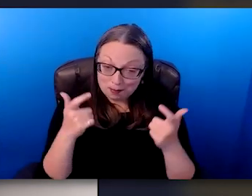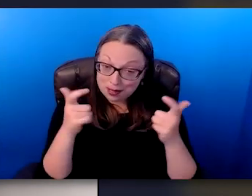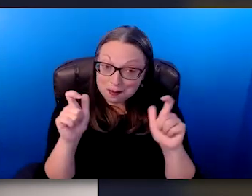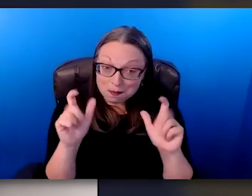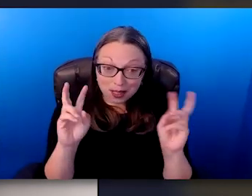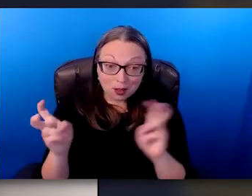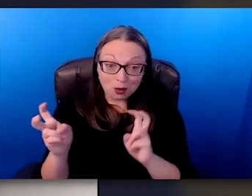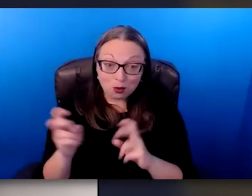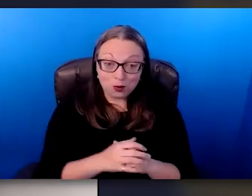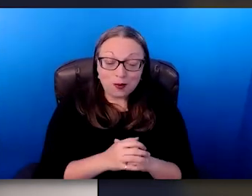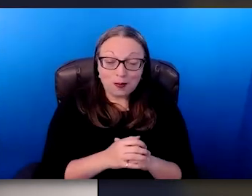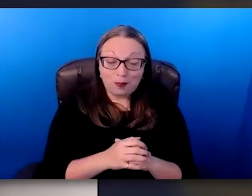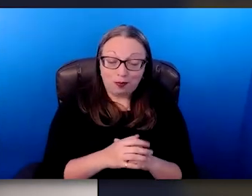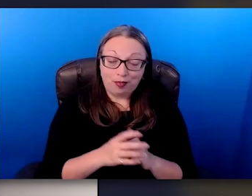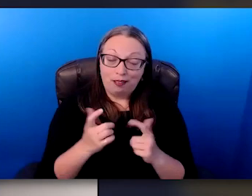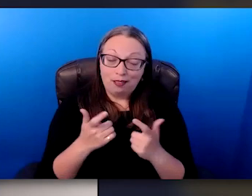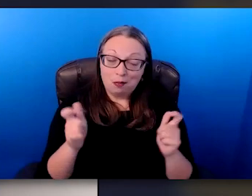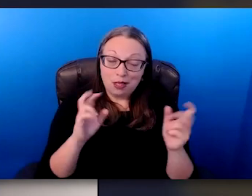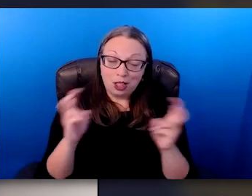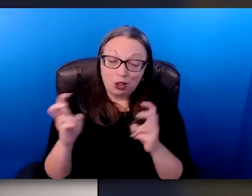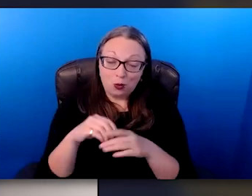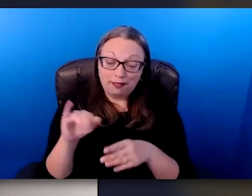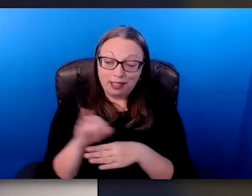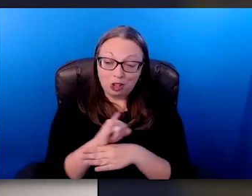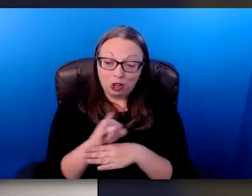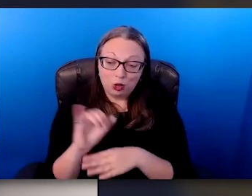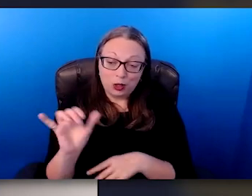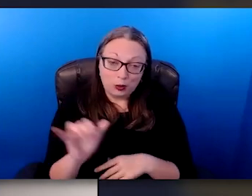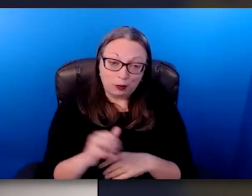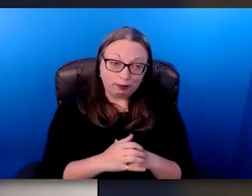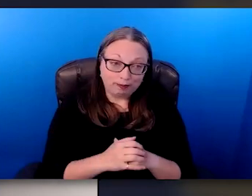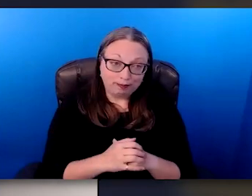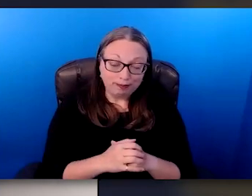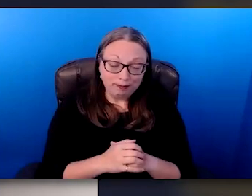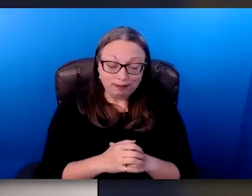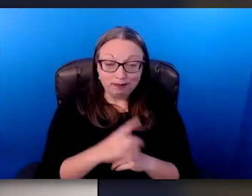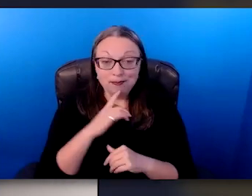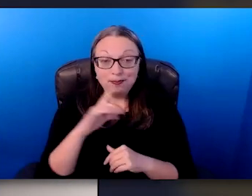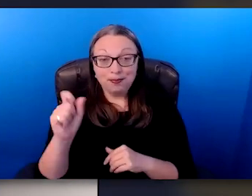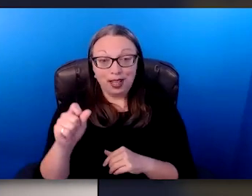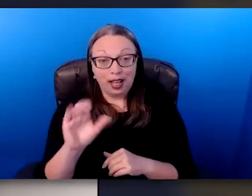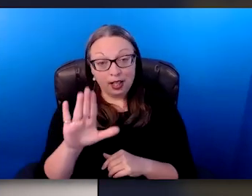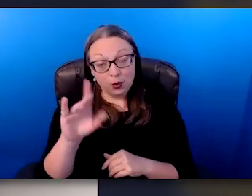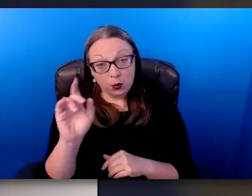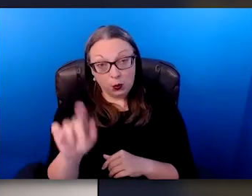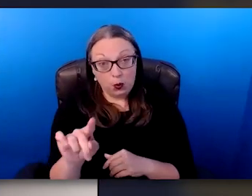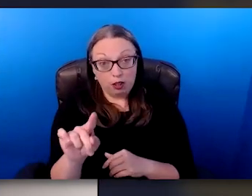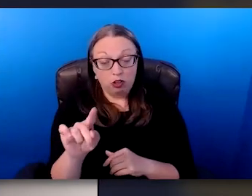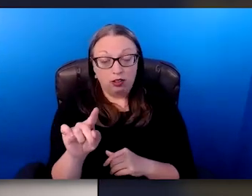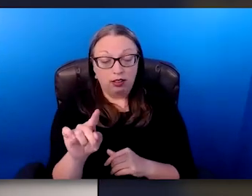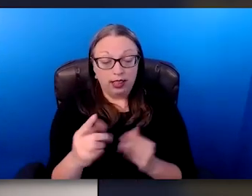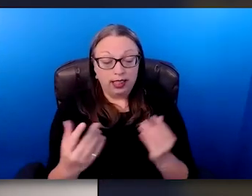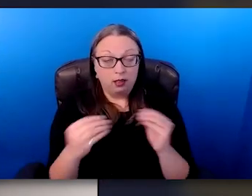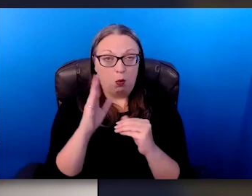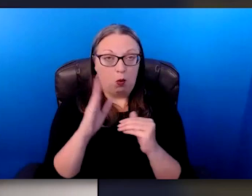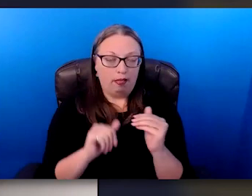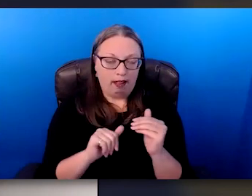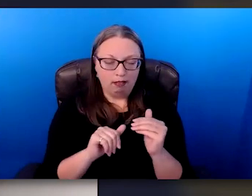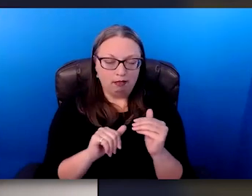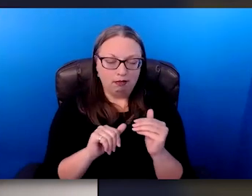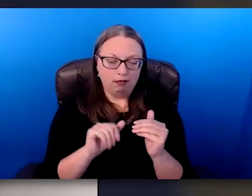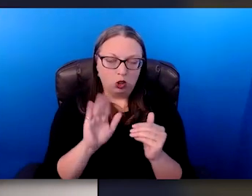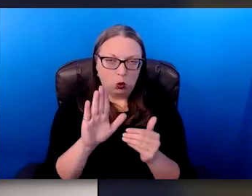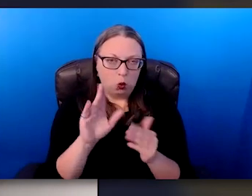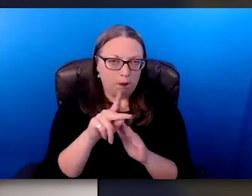it's a big issue in the industry as well. Yeah. Yeah. And I think your question goes beyond the creative programs as well. Like, I